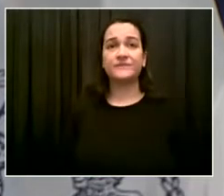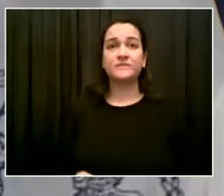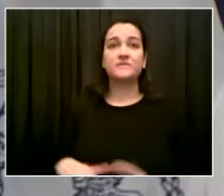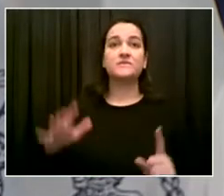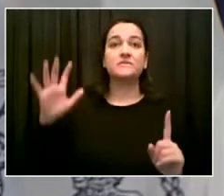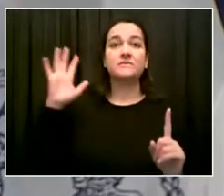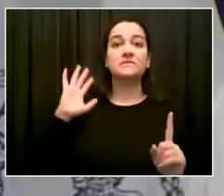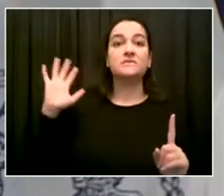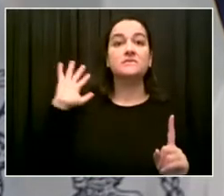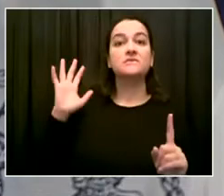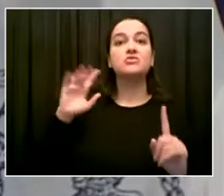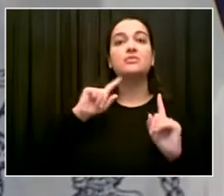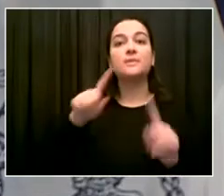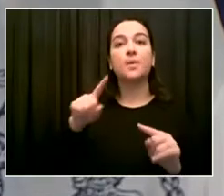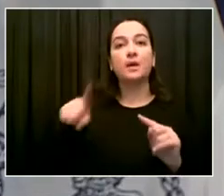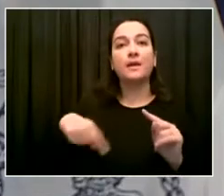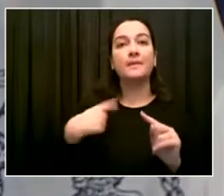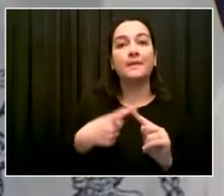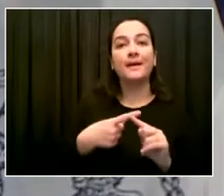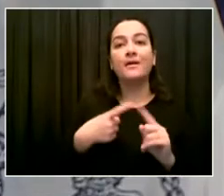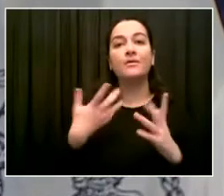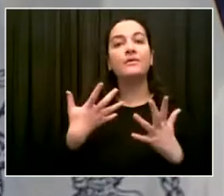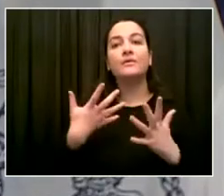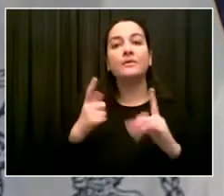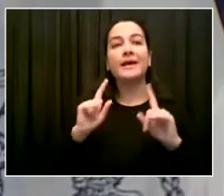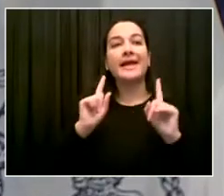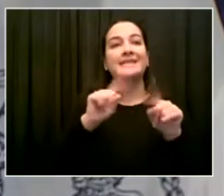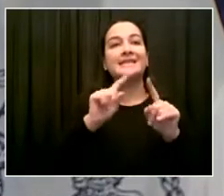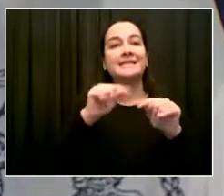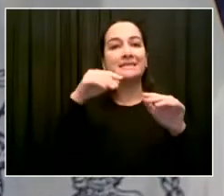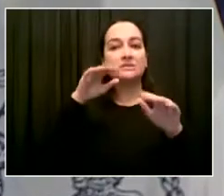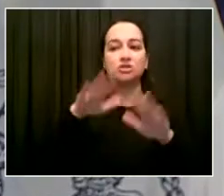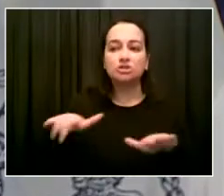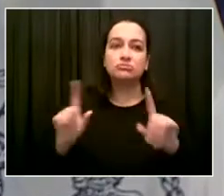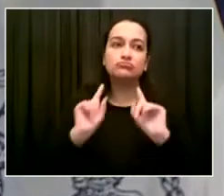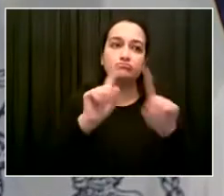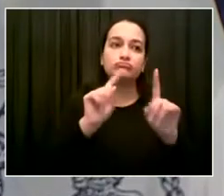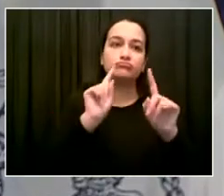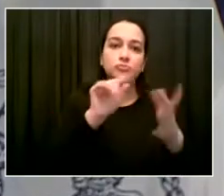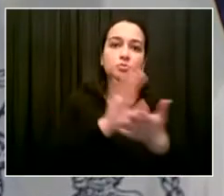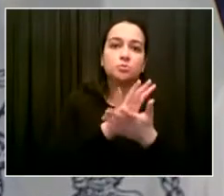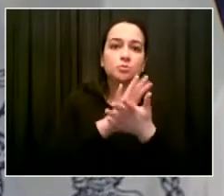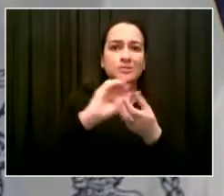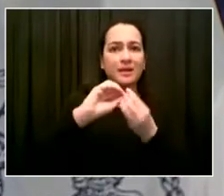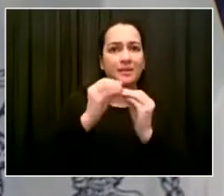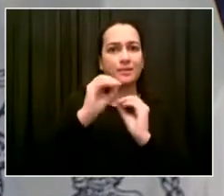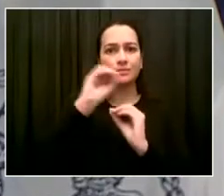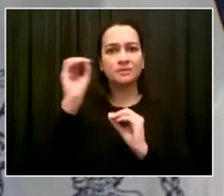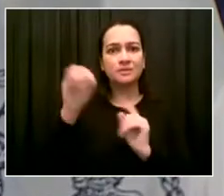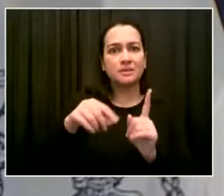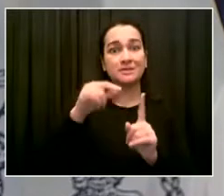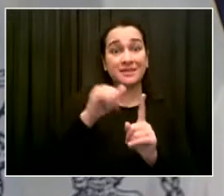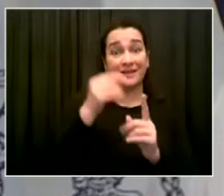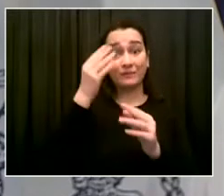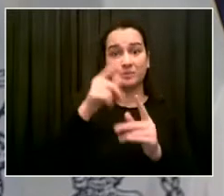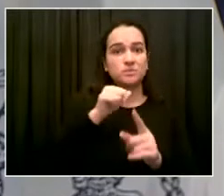types of education happening in schools, as we get information, we'll put it out. I'm very comfortable with that. Go ahead, Nolan.